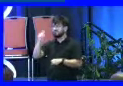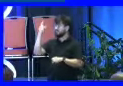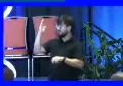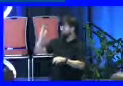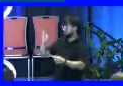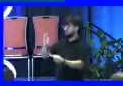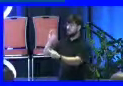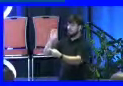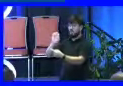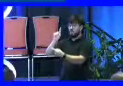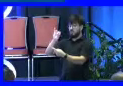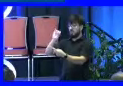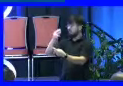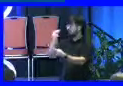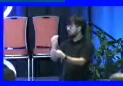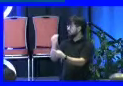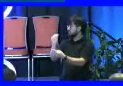is Alicia